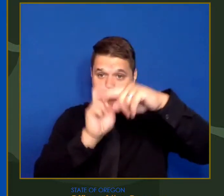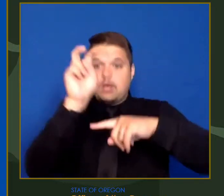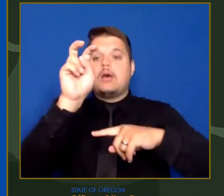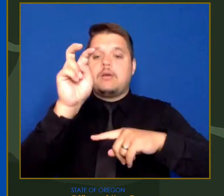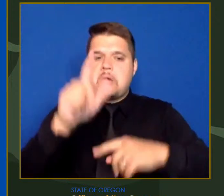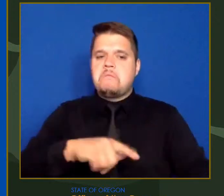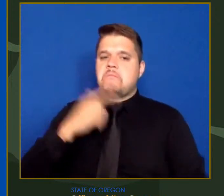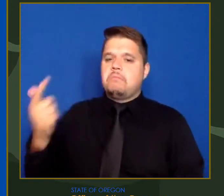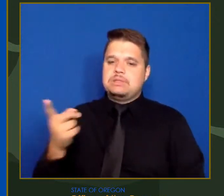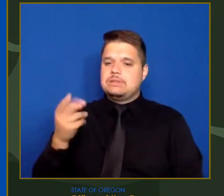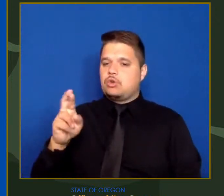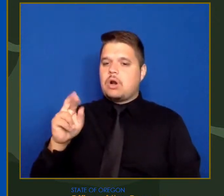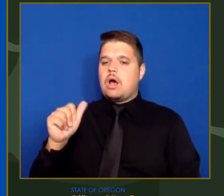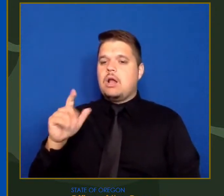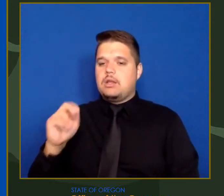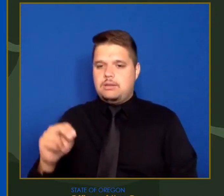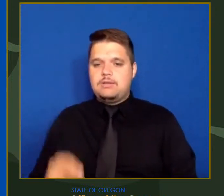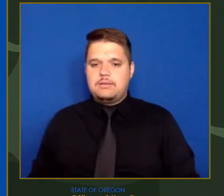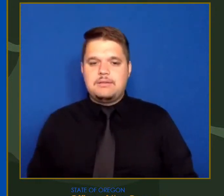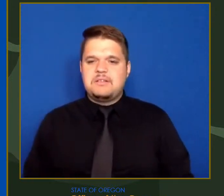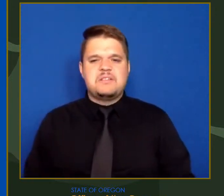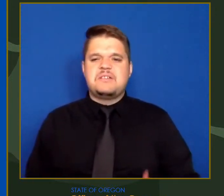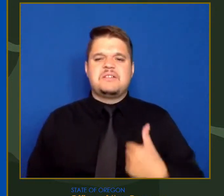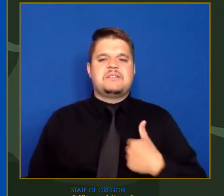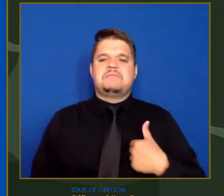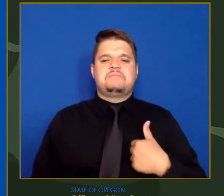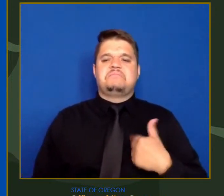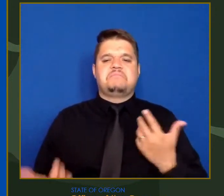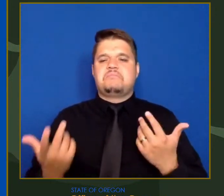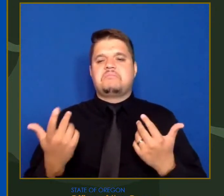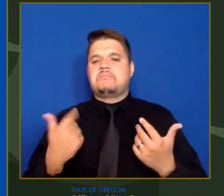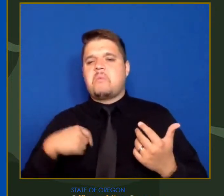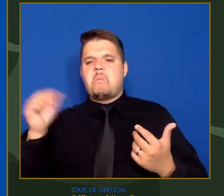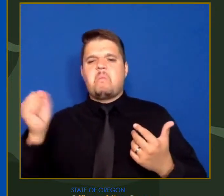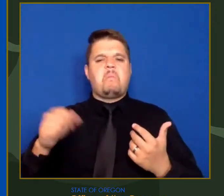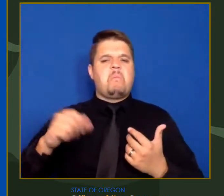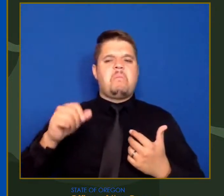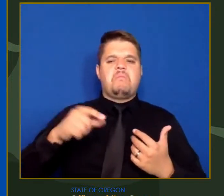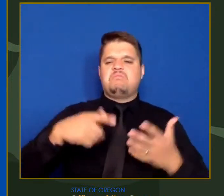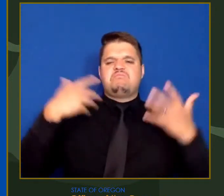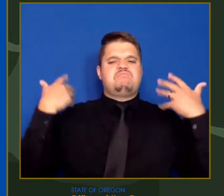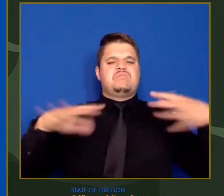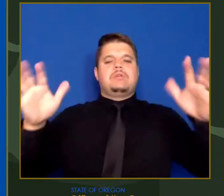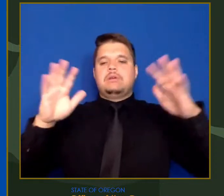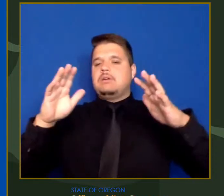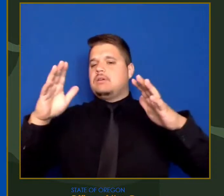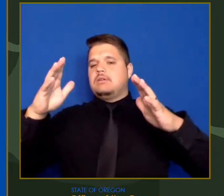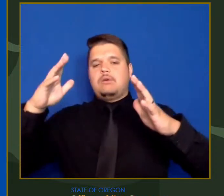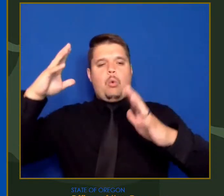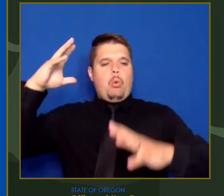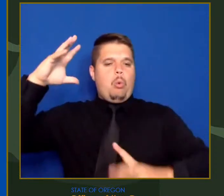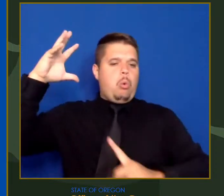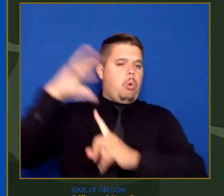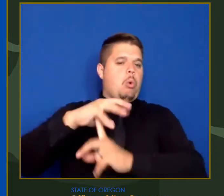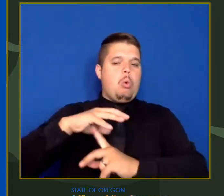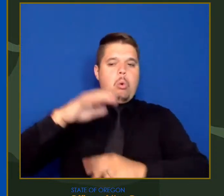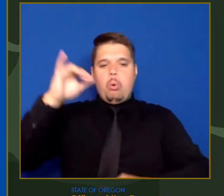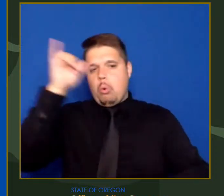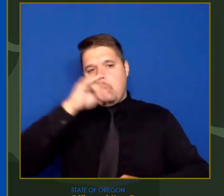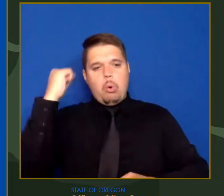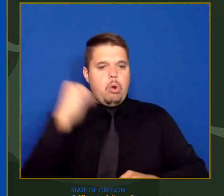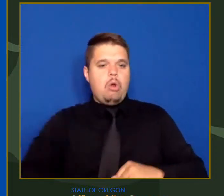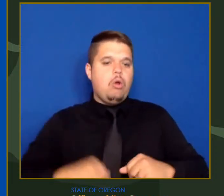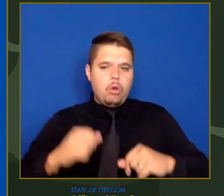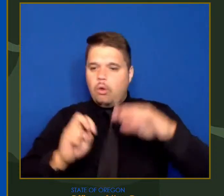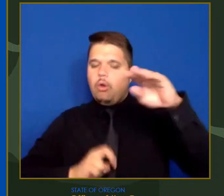Yeah, I would not characterize this as a slam dunk, and if I have, I've certainly misspoken. It's going to take everything, all the